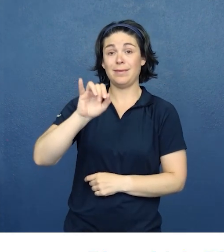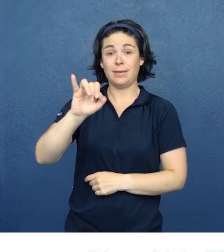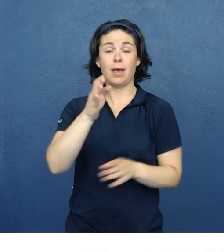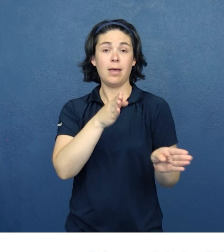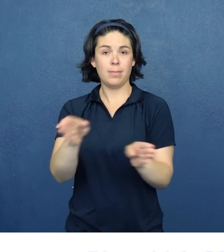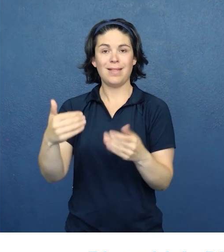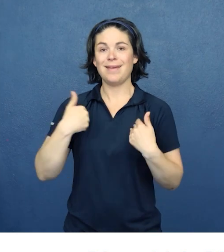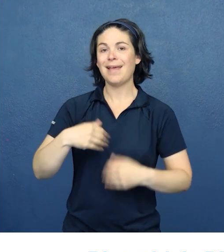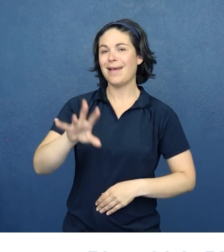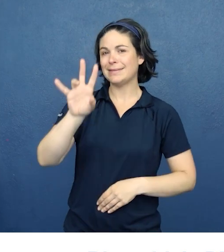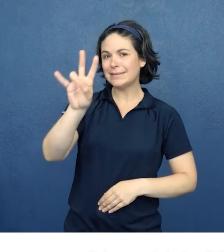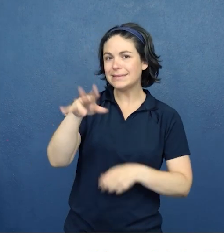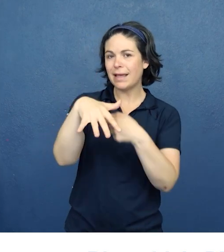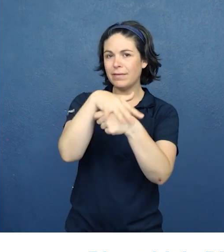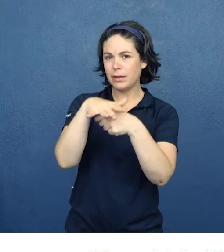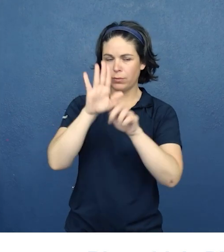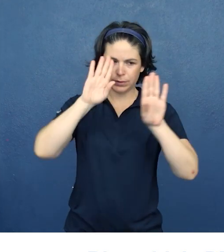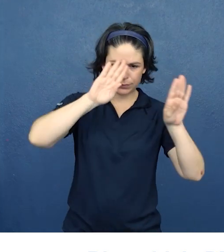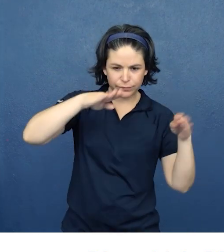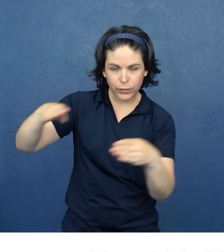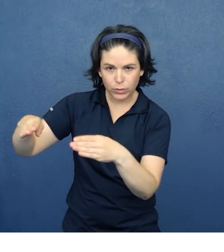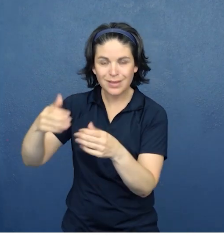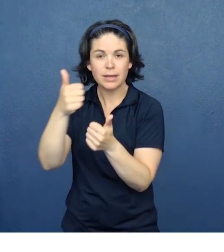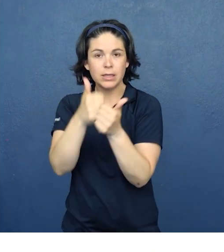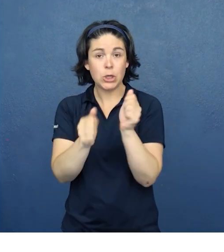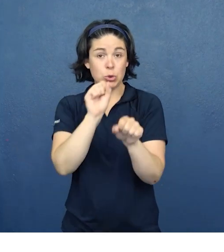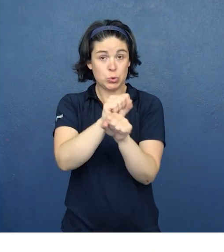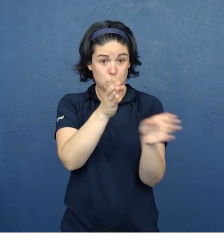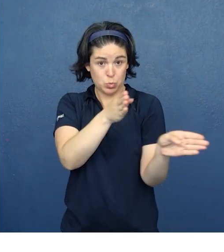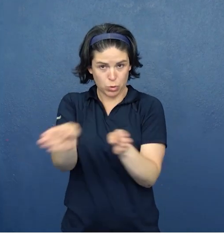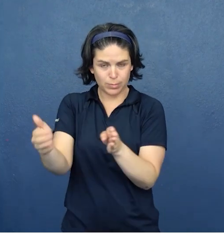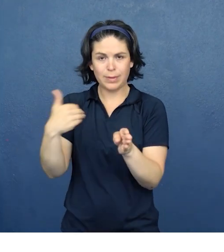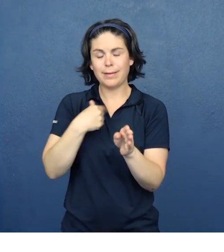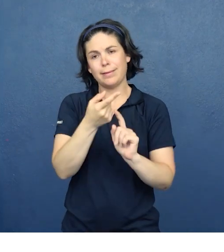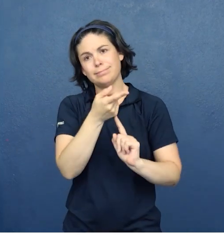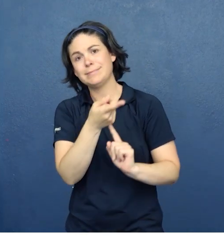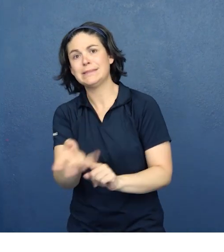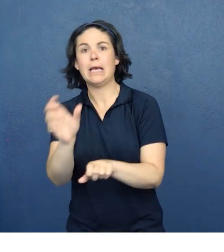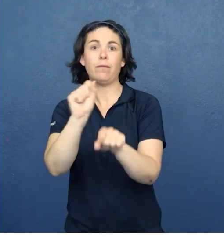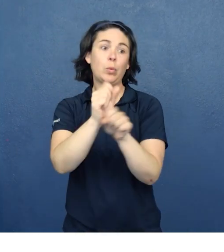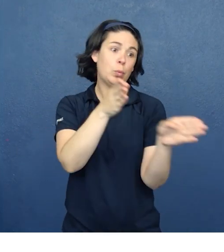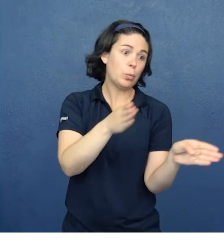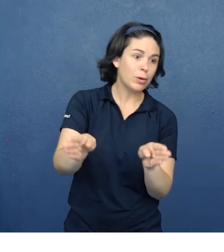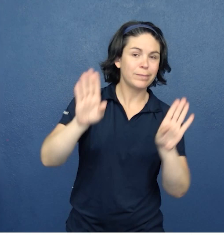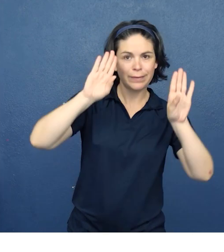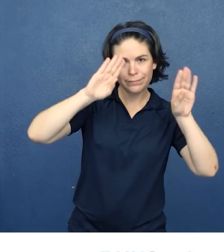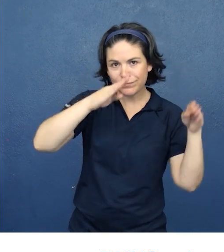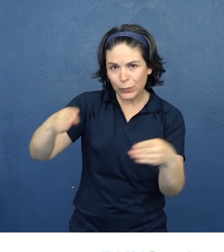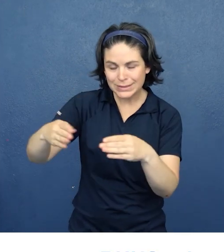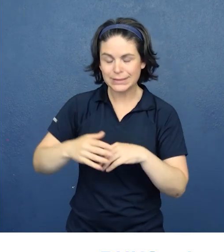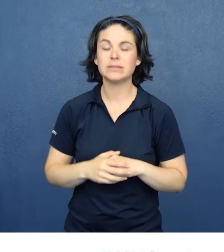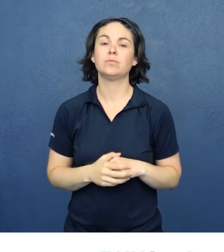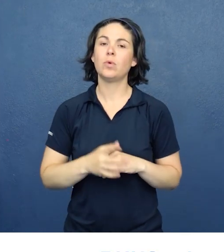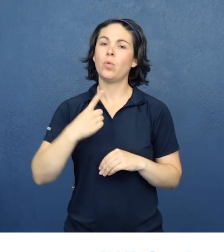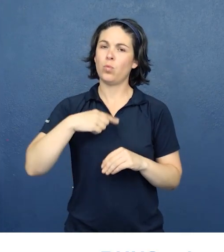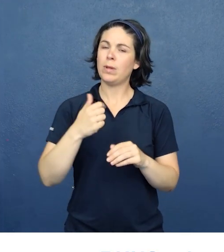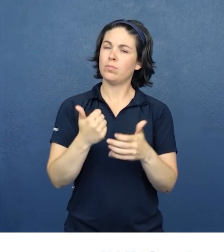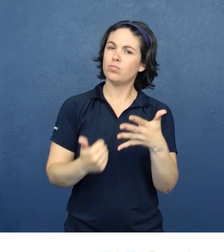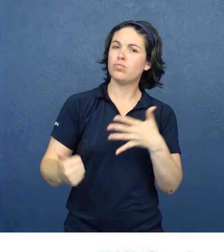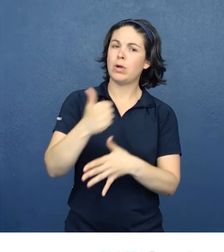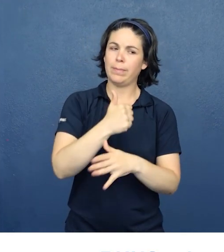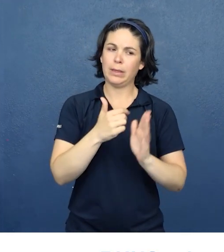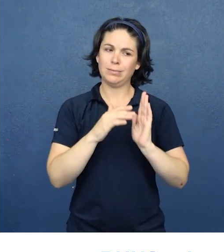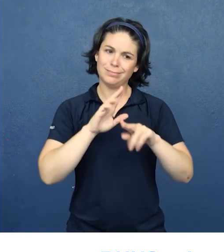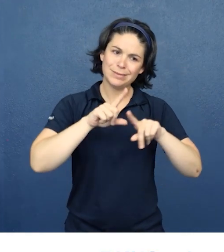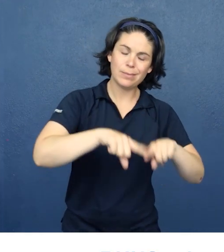has 7 plans or concentrated areas of need. Each work plan has several programs and services. RUHS primarily relies on